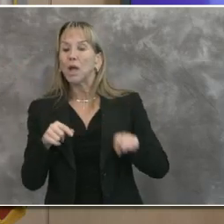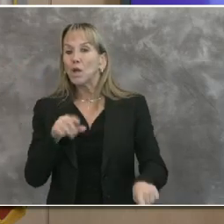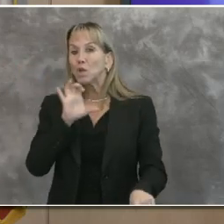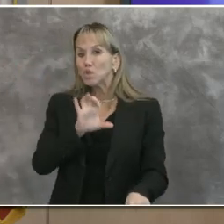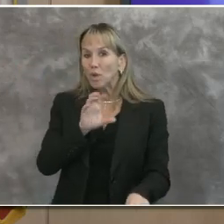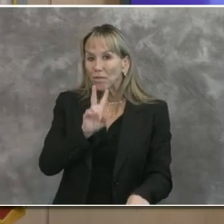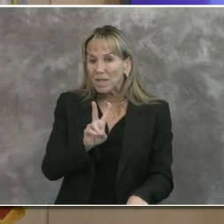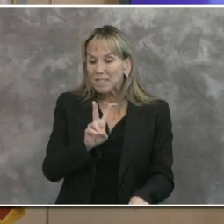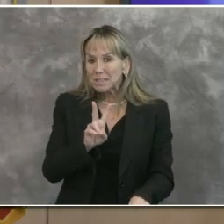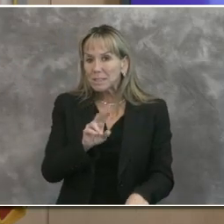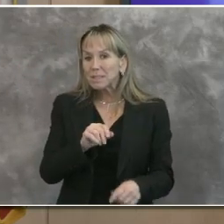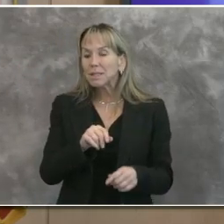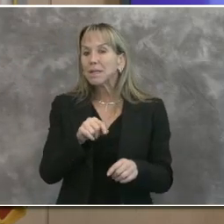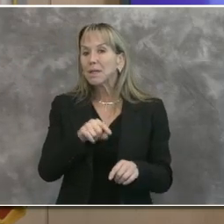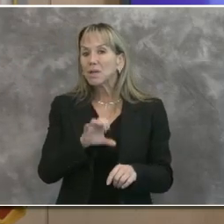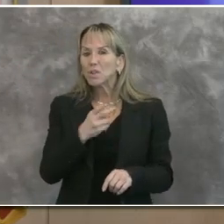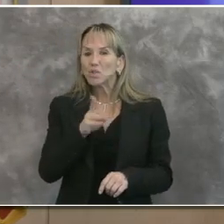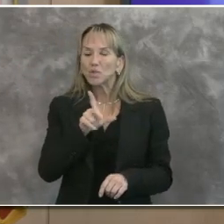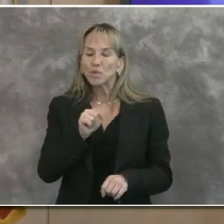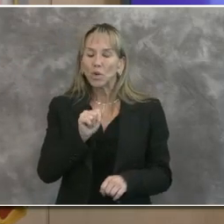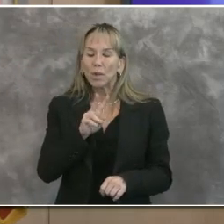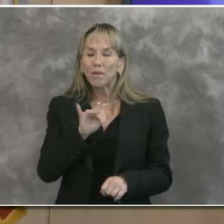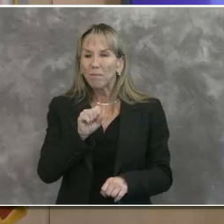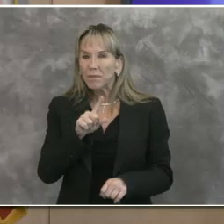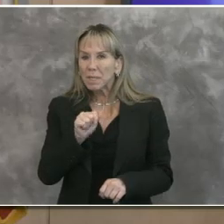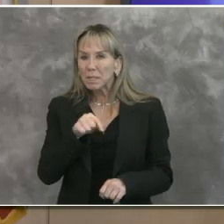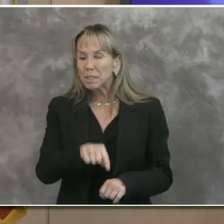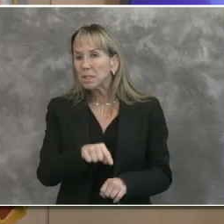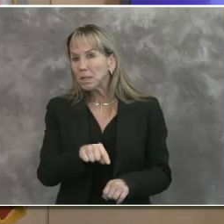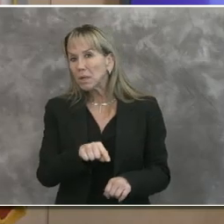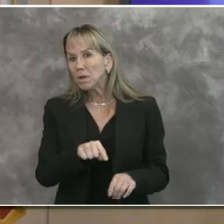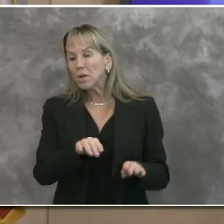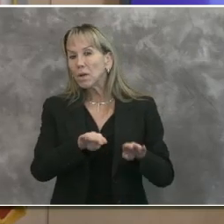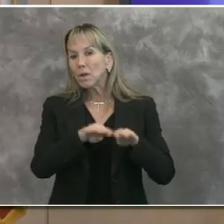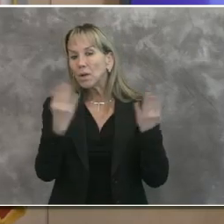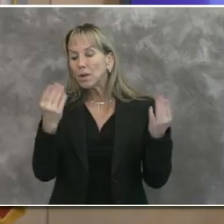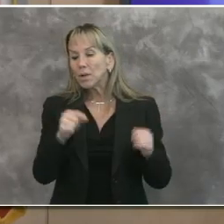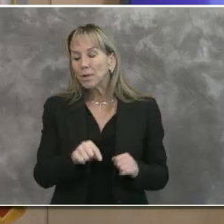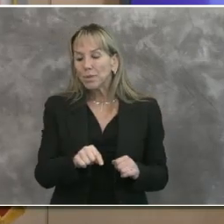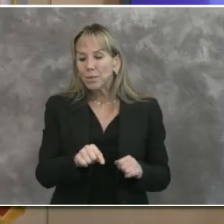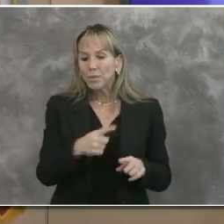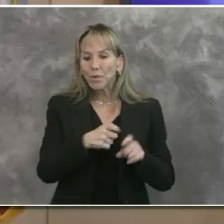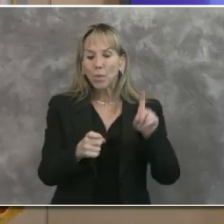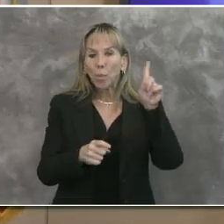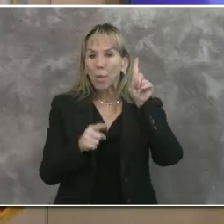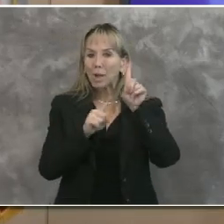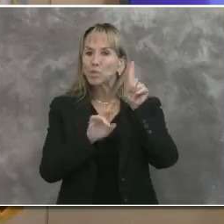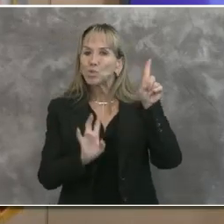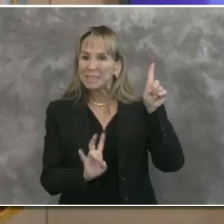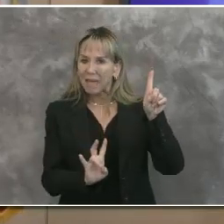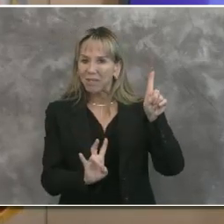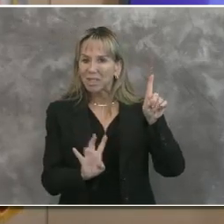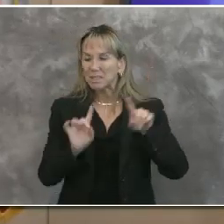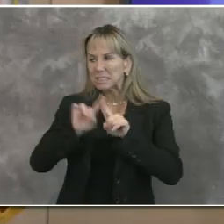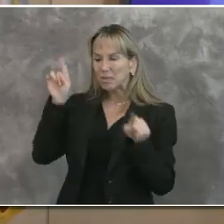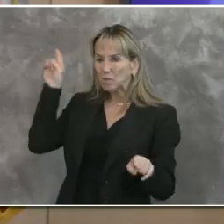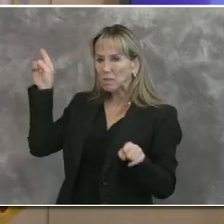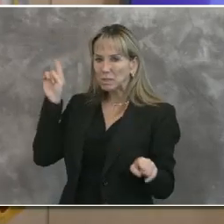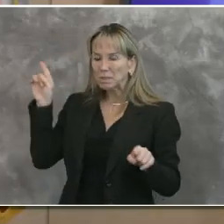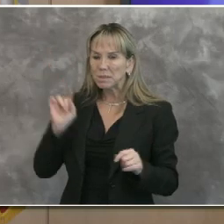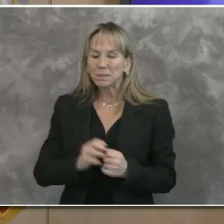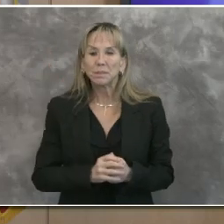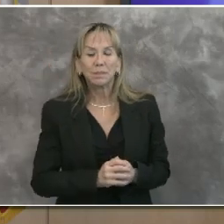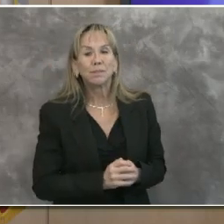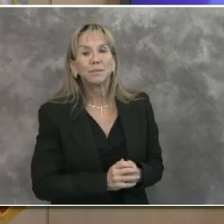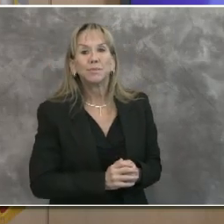Vista site at the Chula Vista Oxford facility is open from 1 to 7.